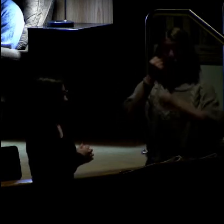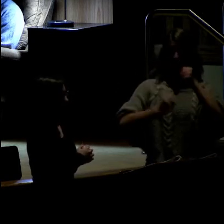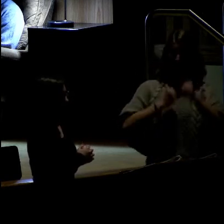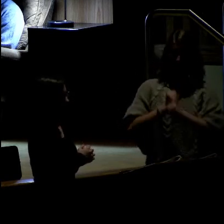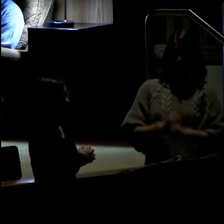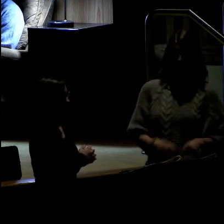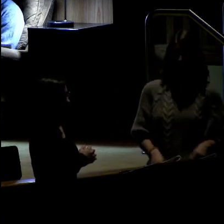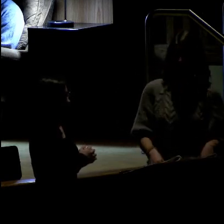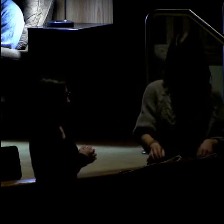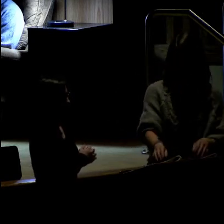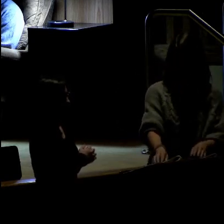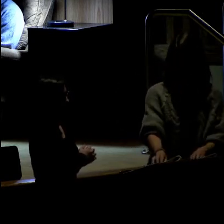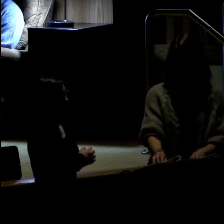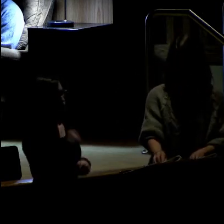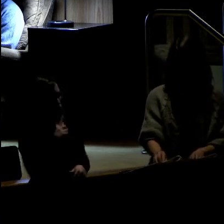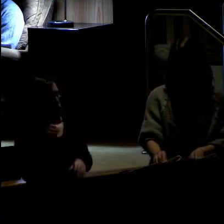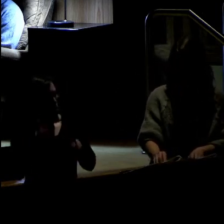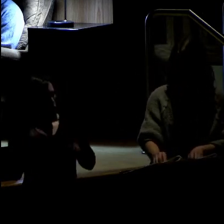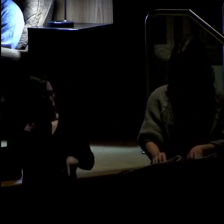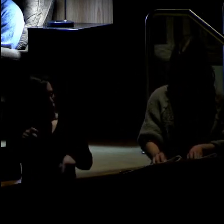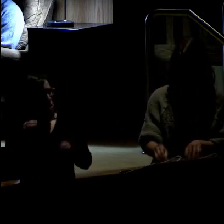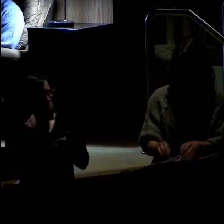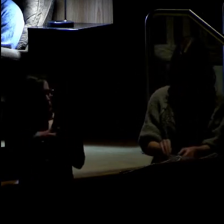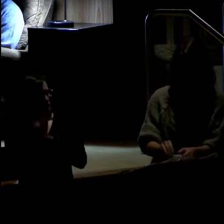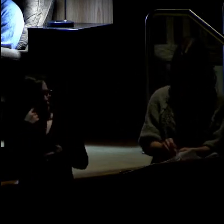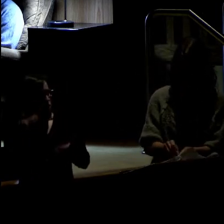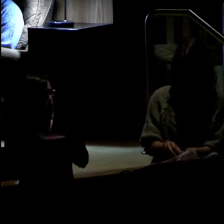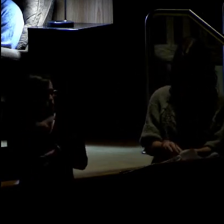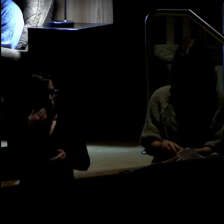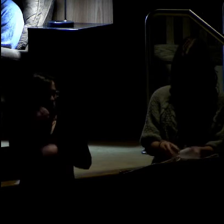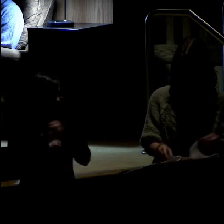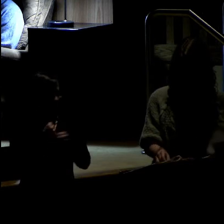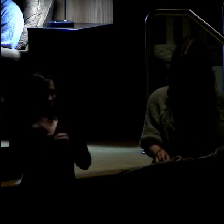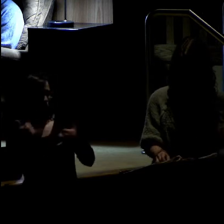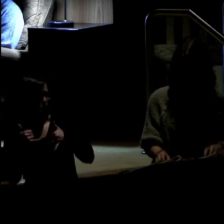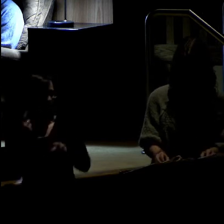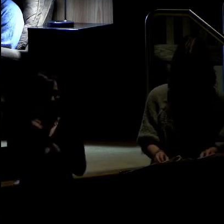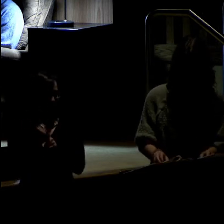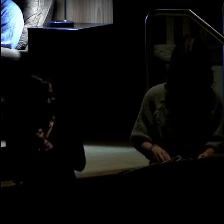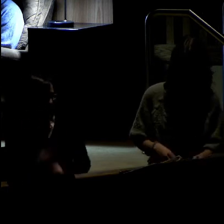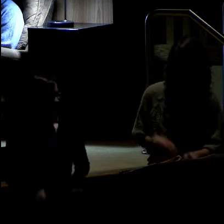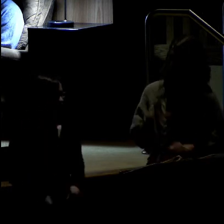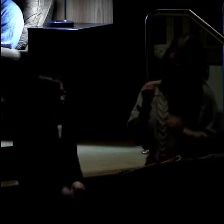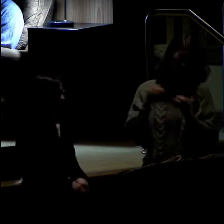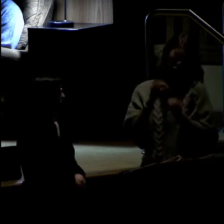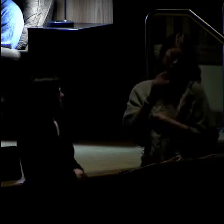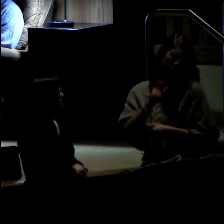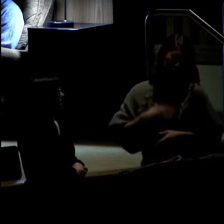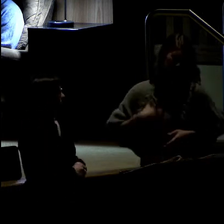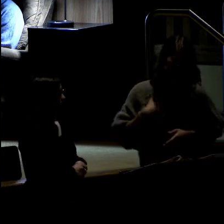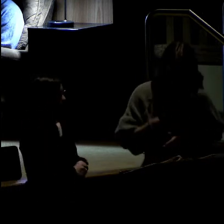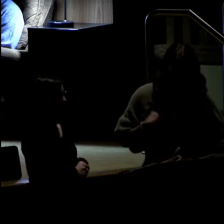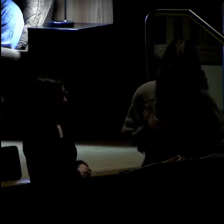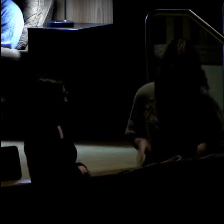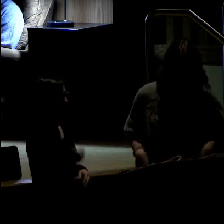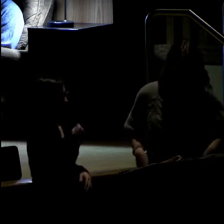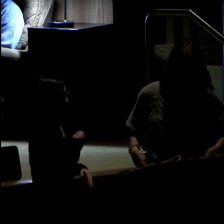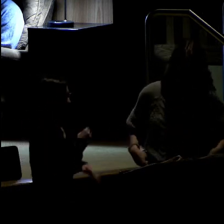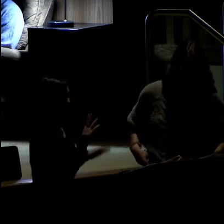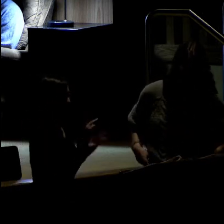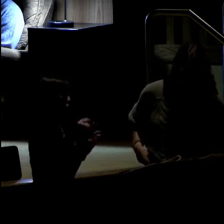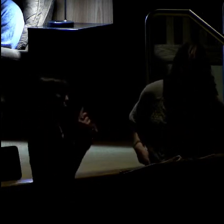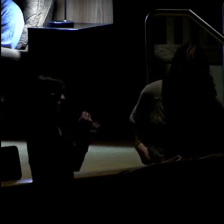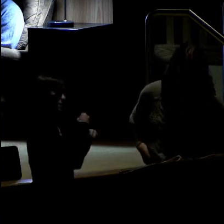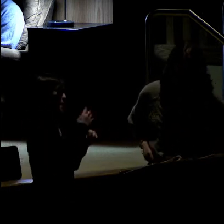will need money for their New Year's party, won't they? No more fudge, please. Sorry, guys. Nobody's making any fudge